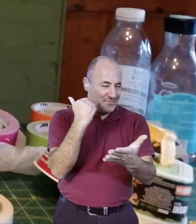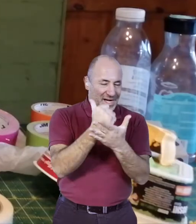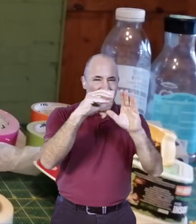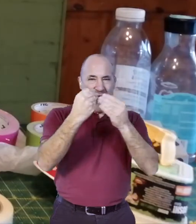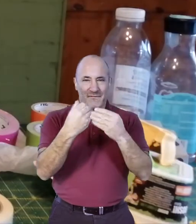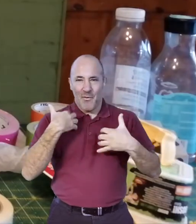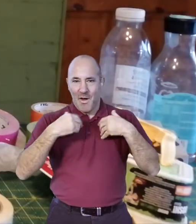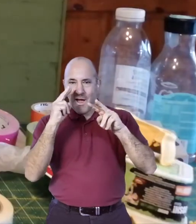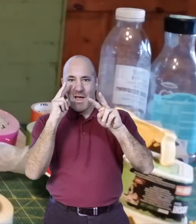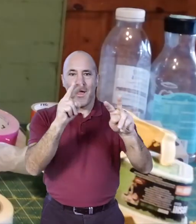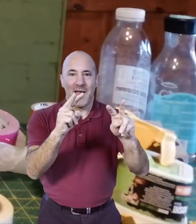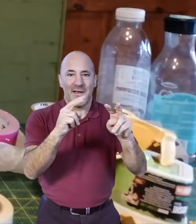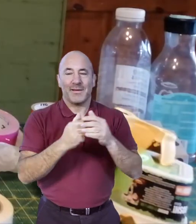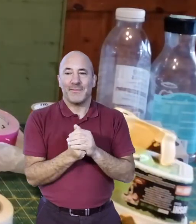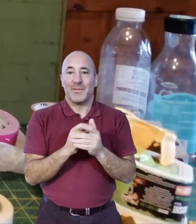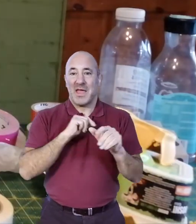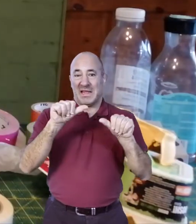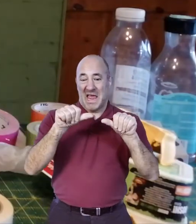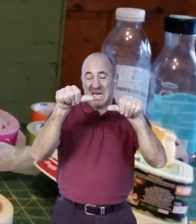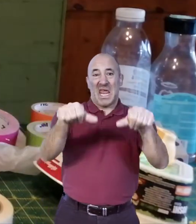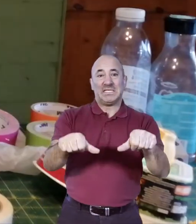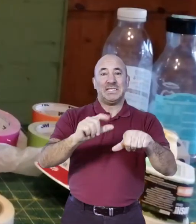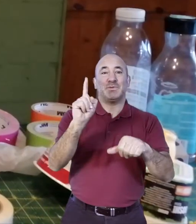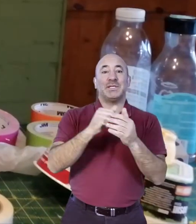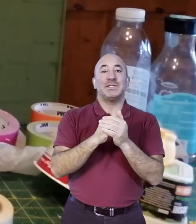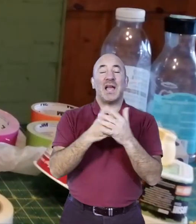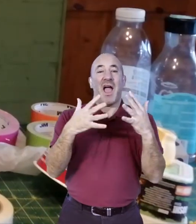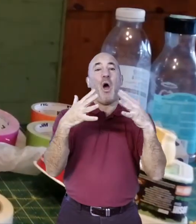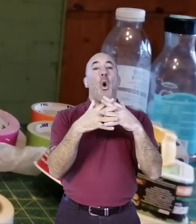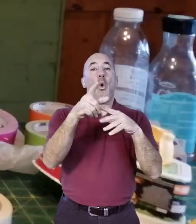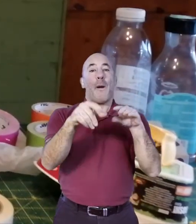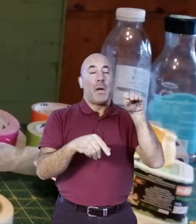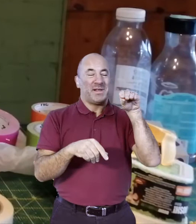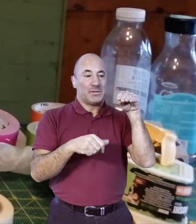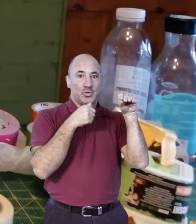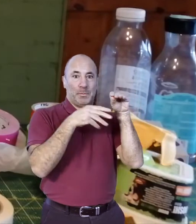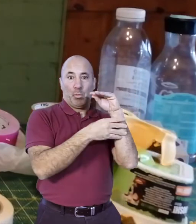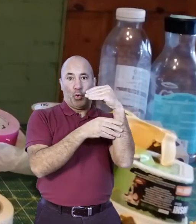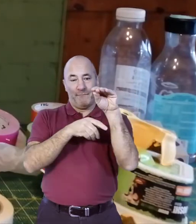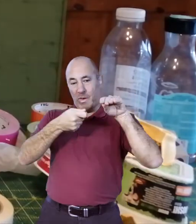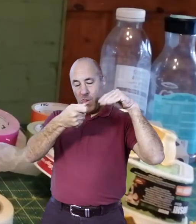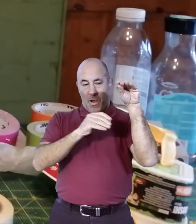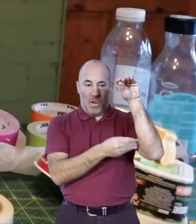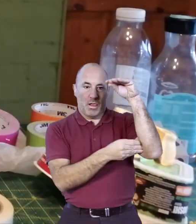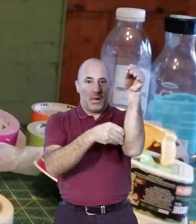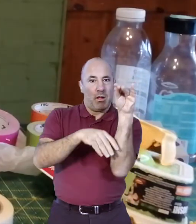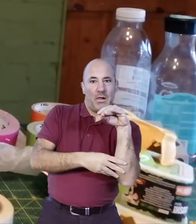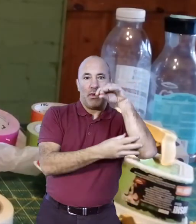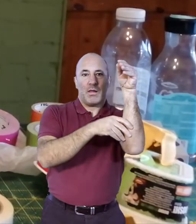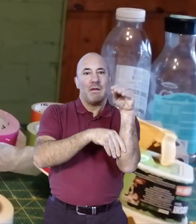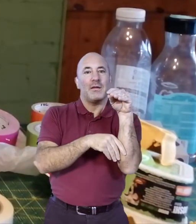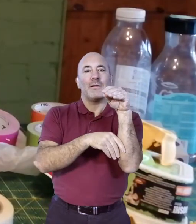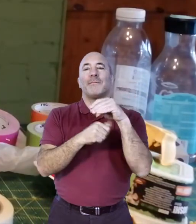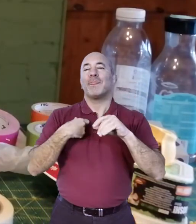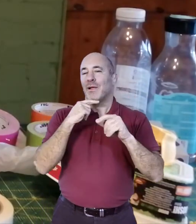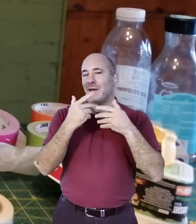fantastic ideas, as now we're going to be moving on to manipulating your puppet, and I will